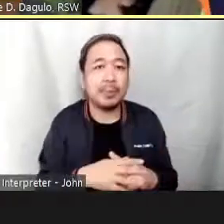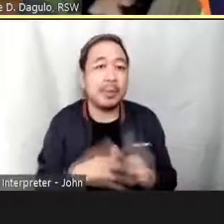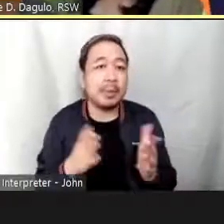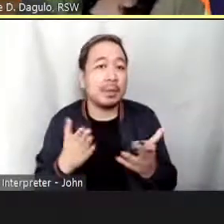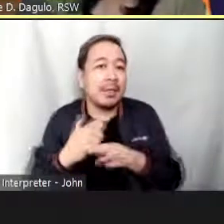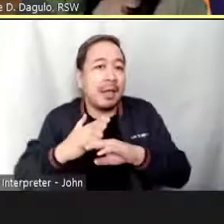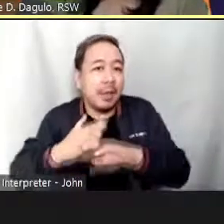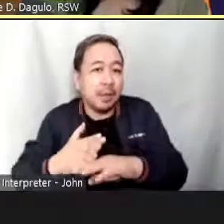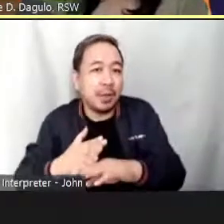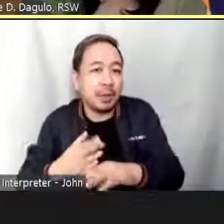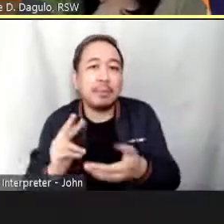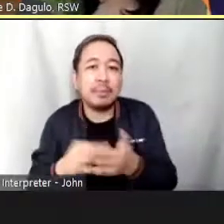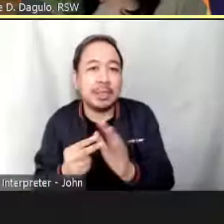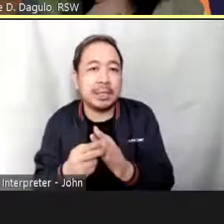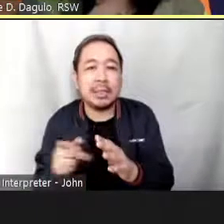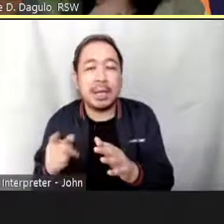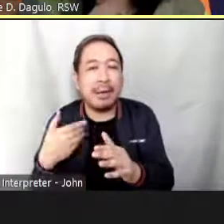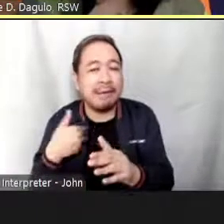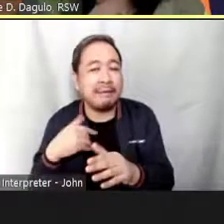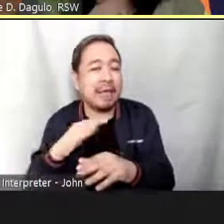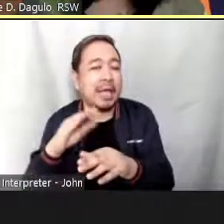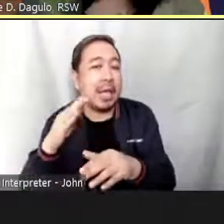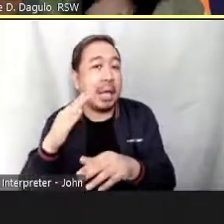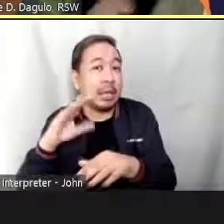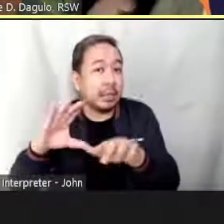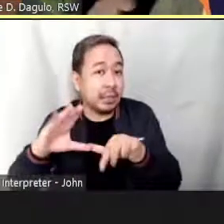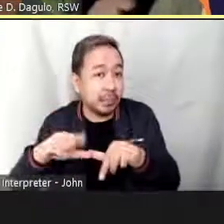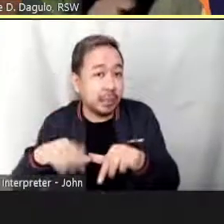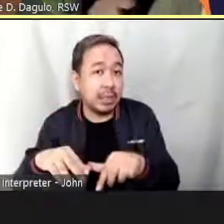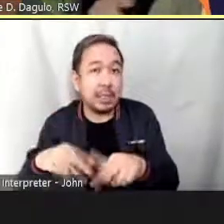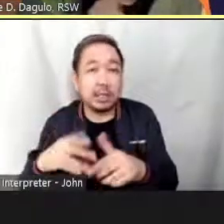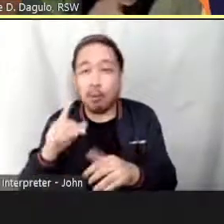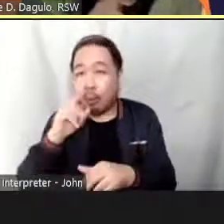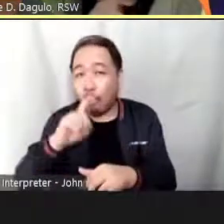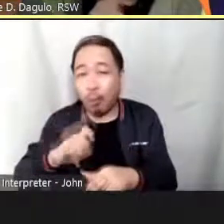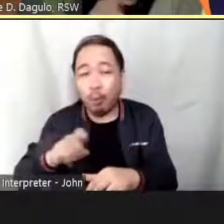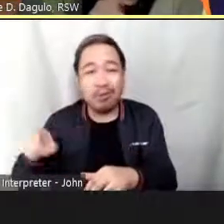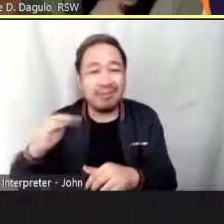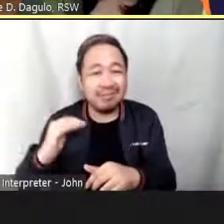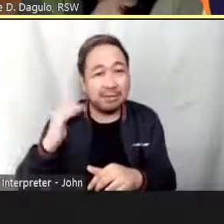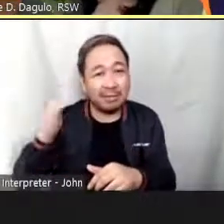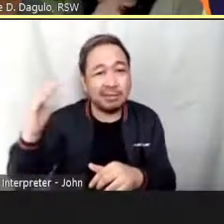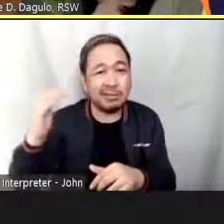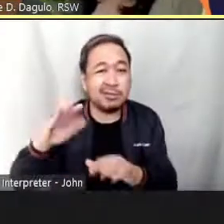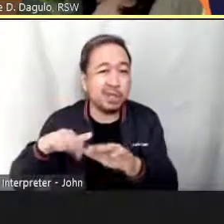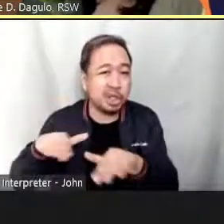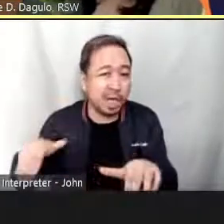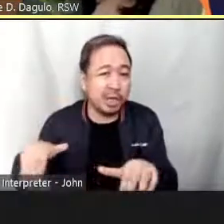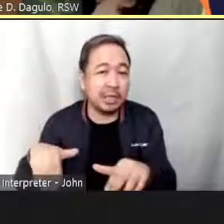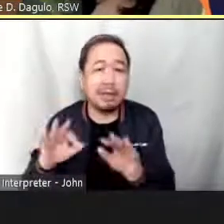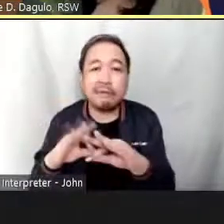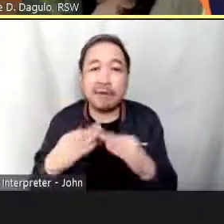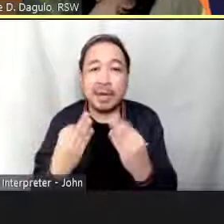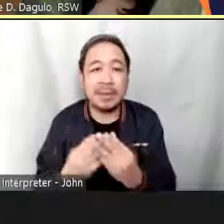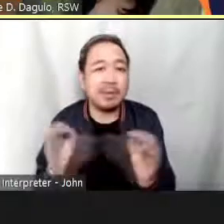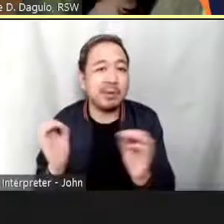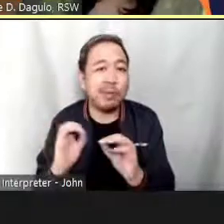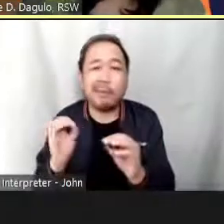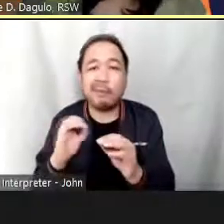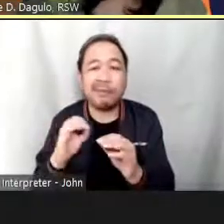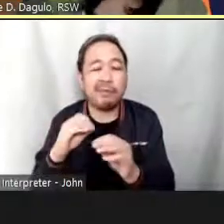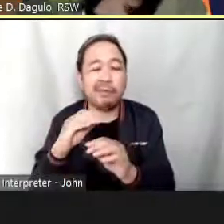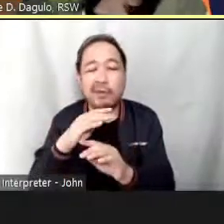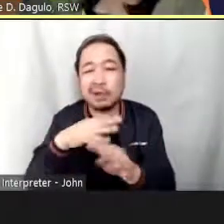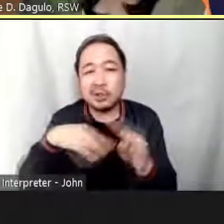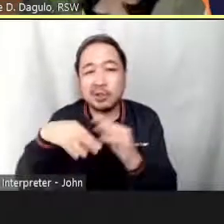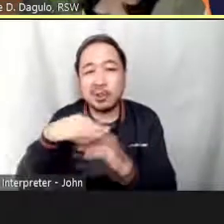and above. Family has social, economic, or domestic issues, unknown parents or background, child is